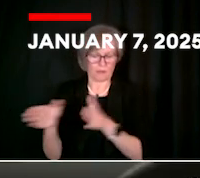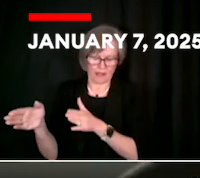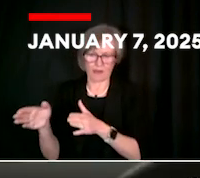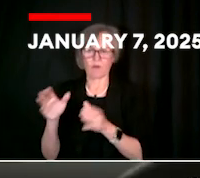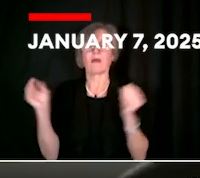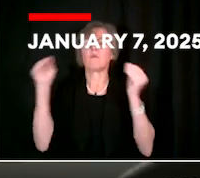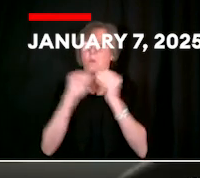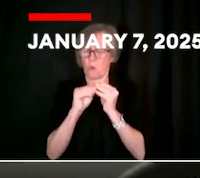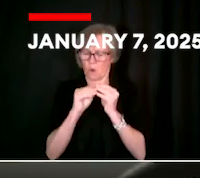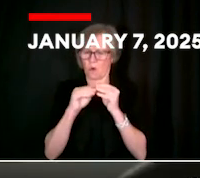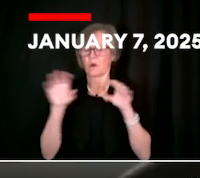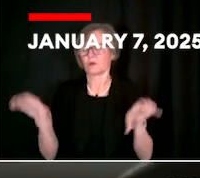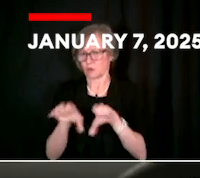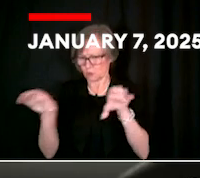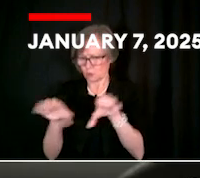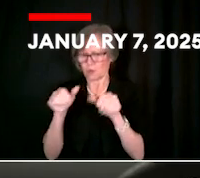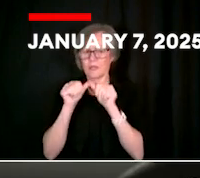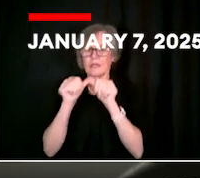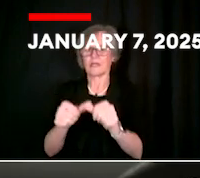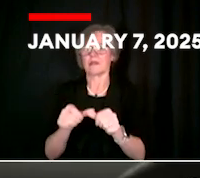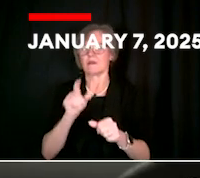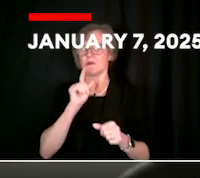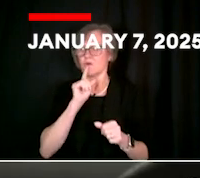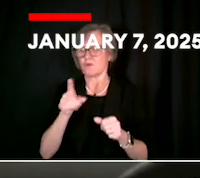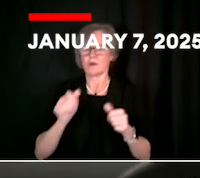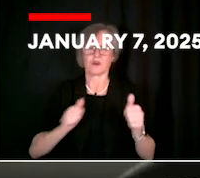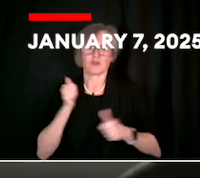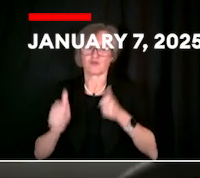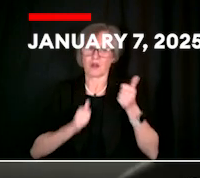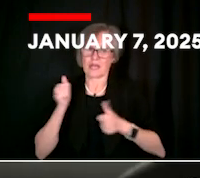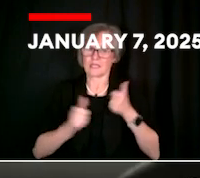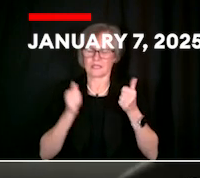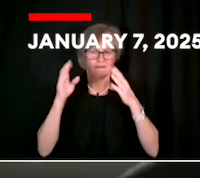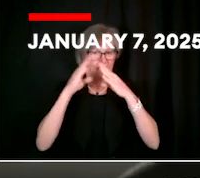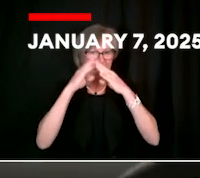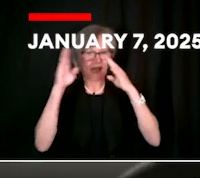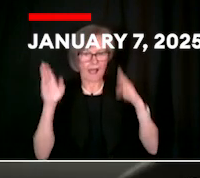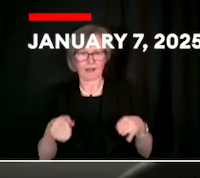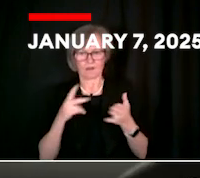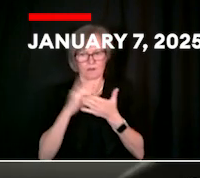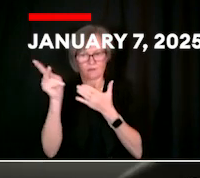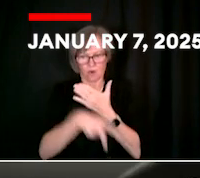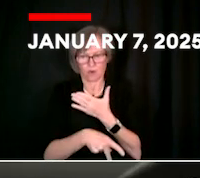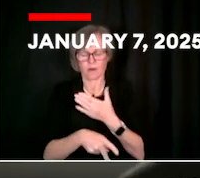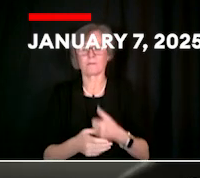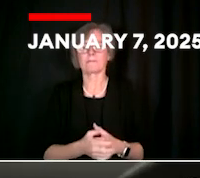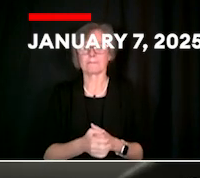do as we continue with a real aggressive housing program. And so